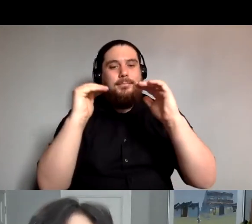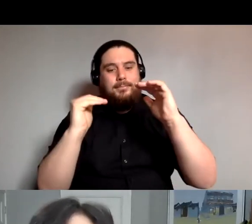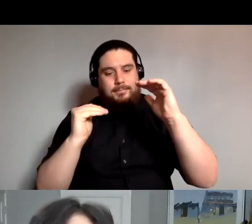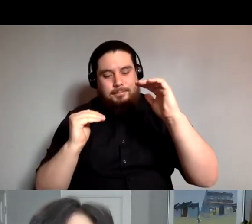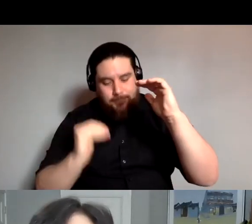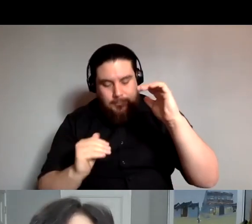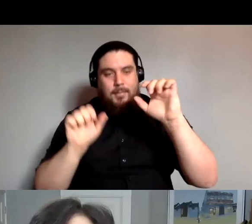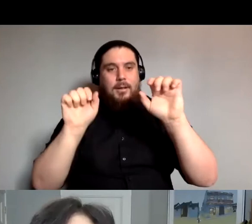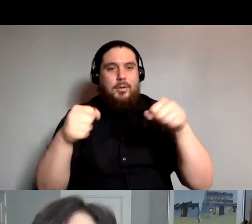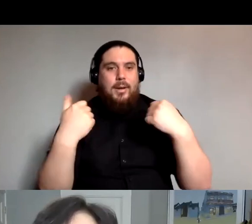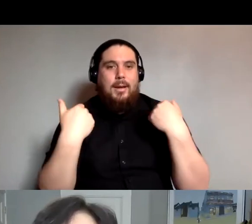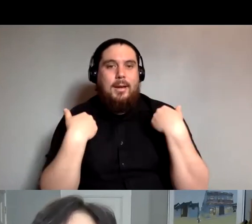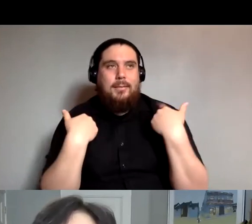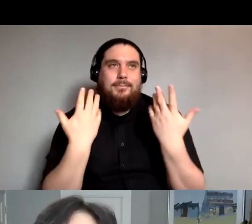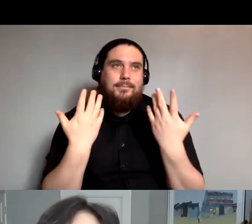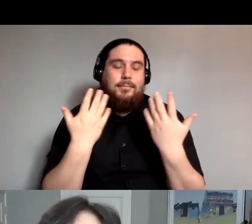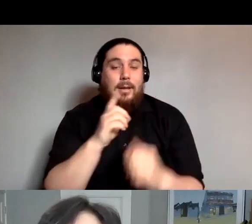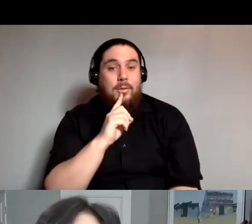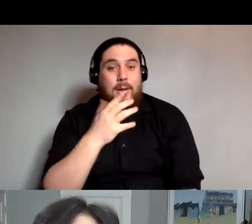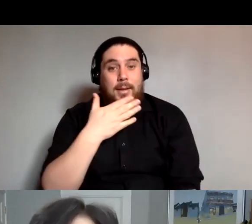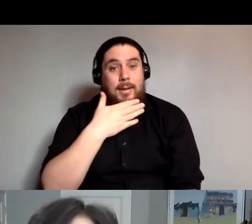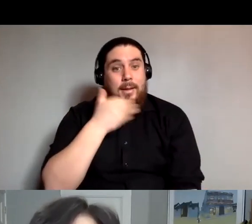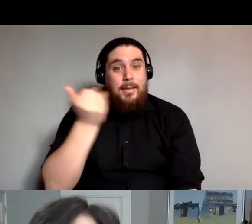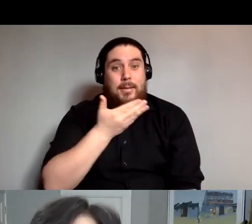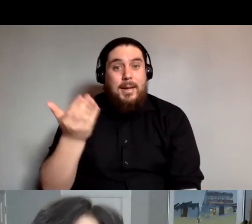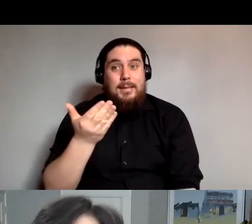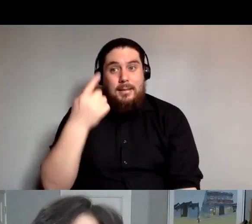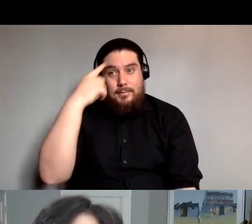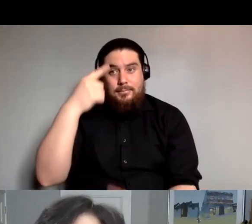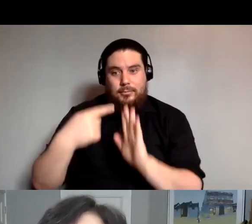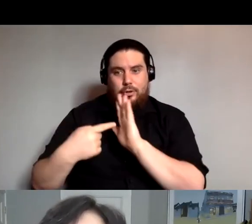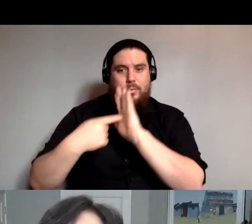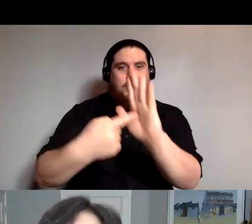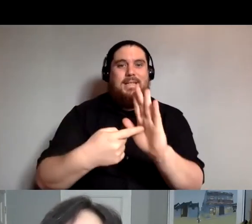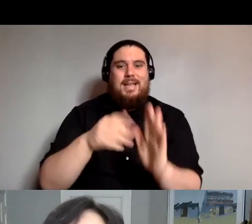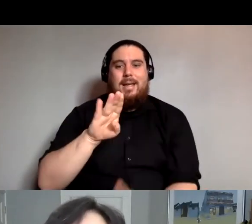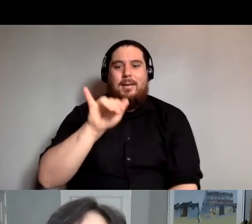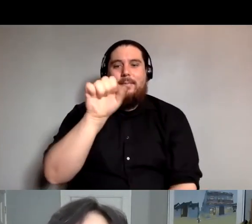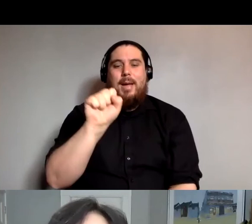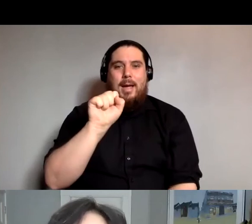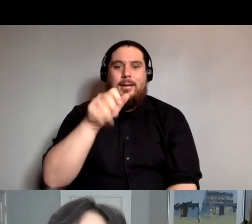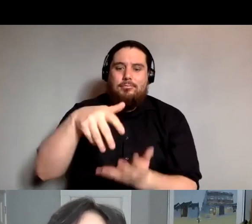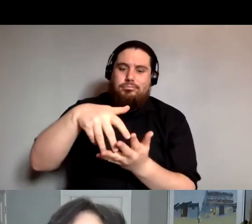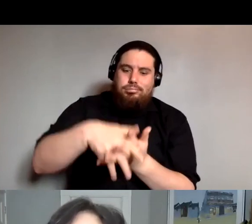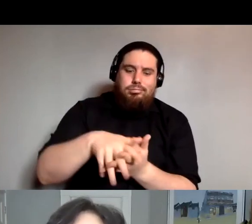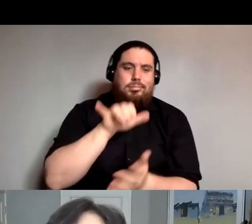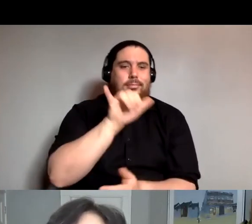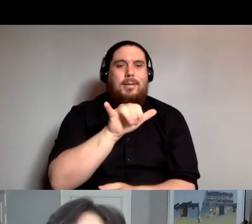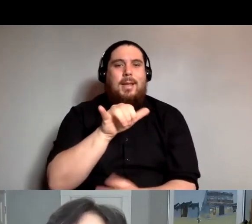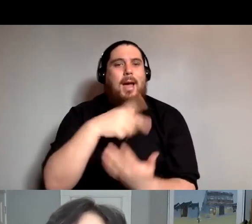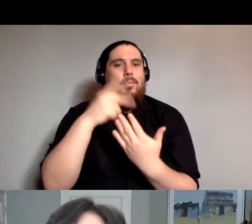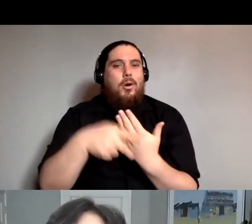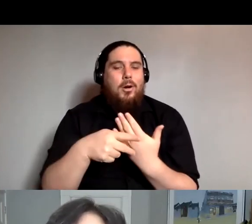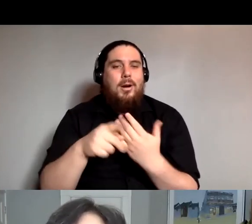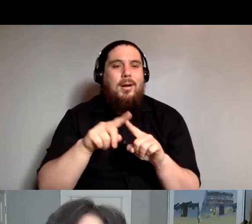either in the best case scenario actually prevent bias being built in. But if the bias building because the